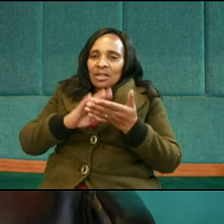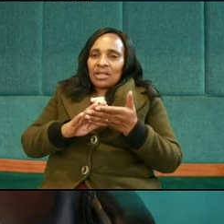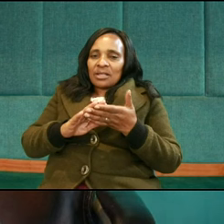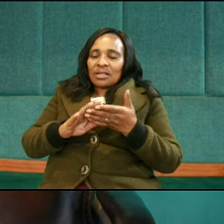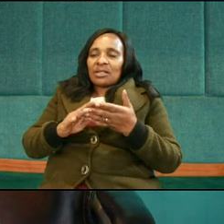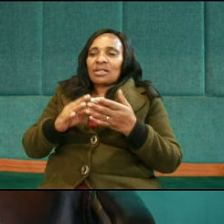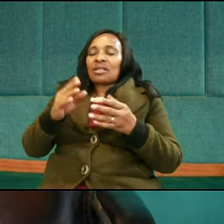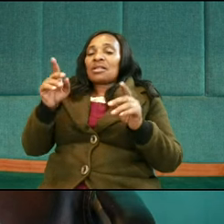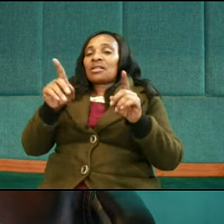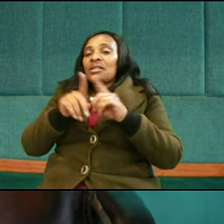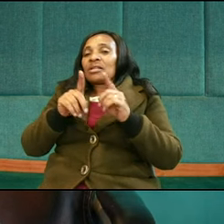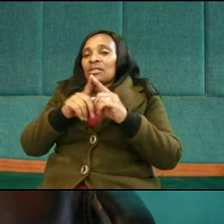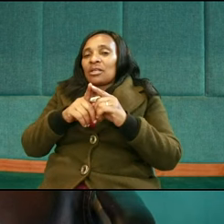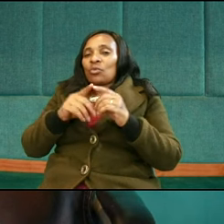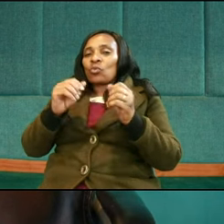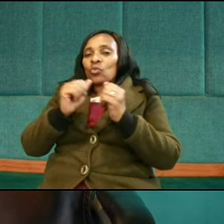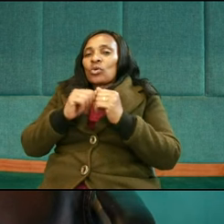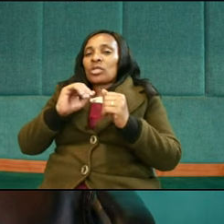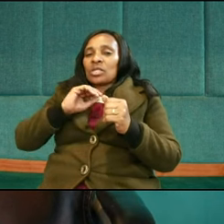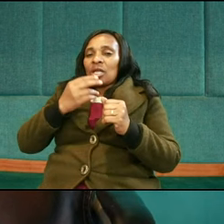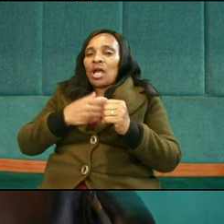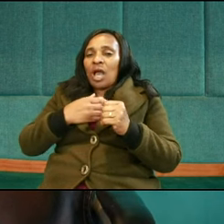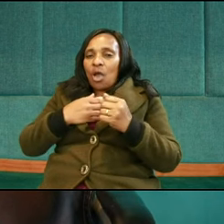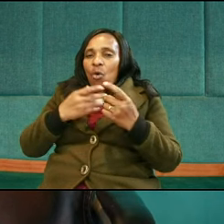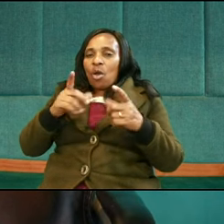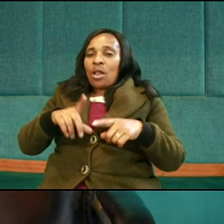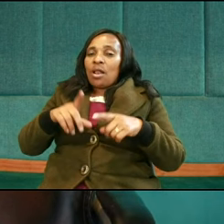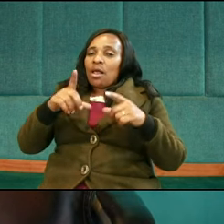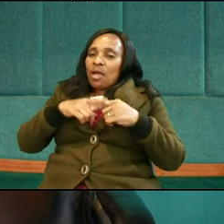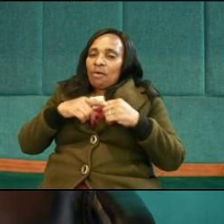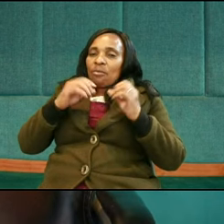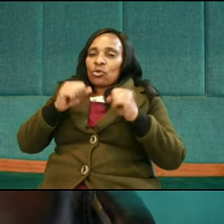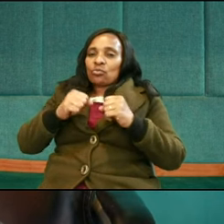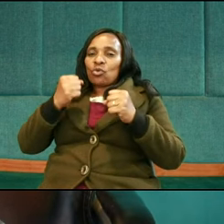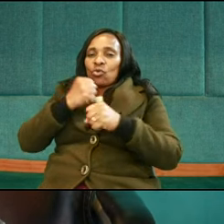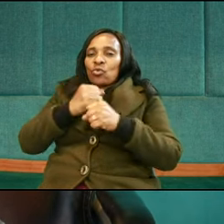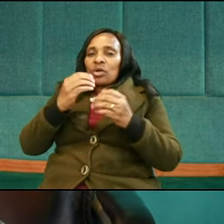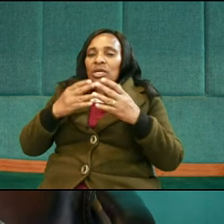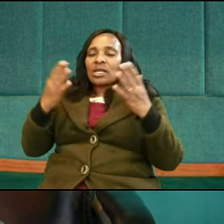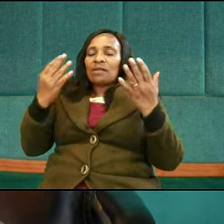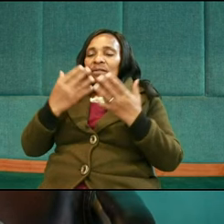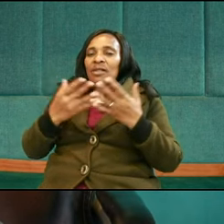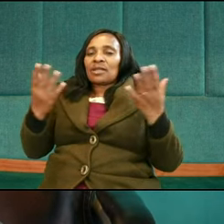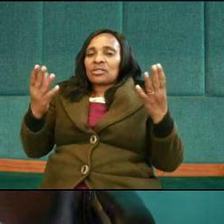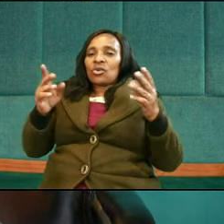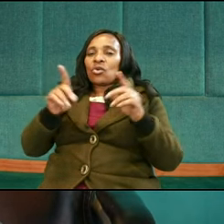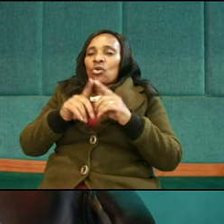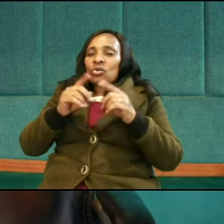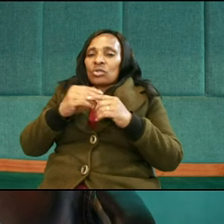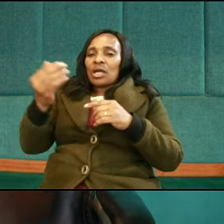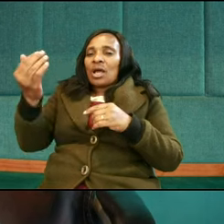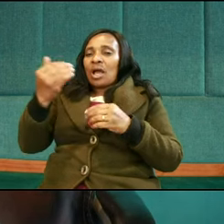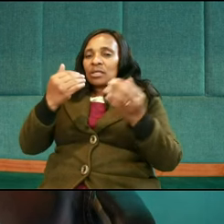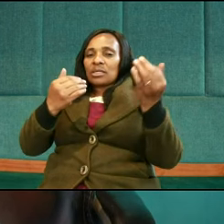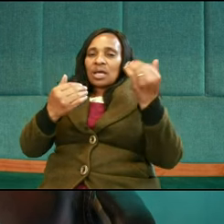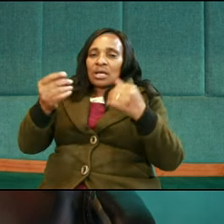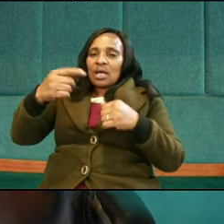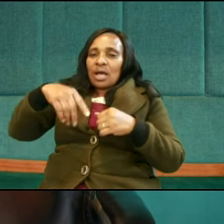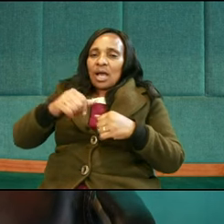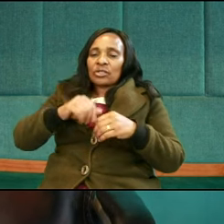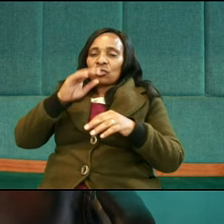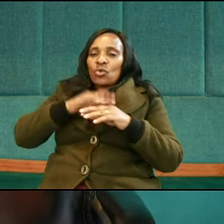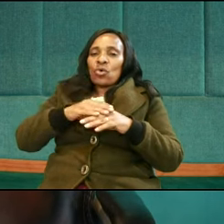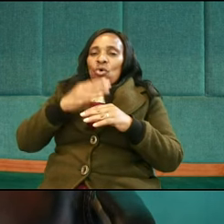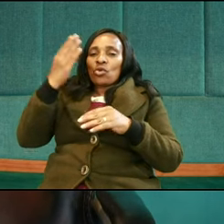And that even with our sin-mad lives, you are willing to do great things. You have also asked us to call upon you when we are